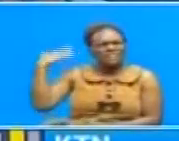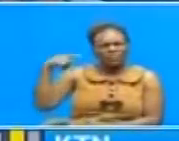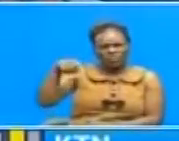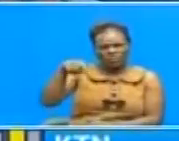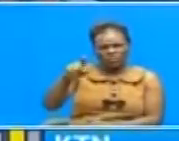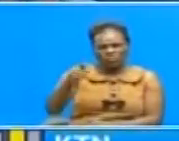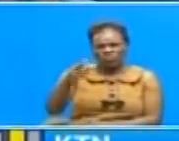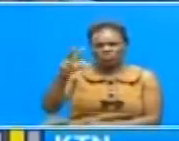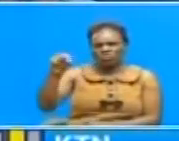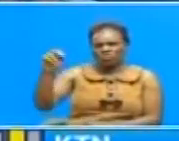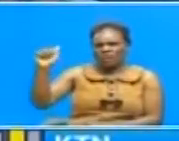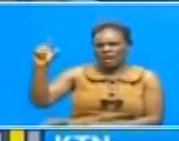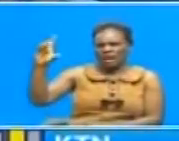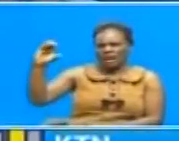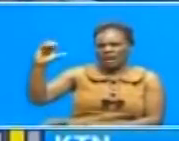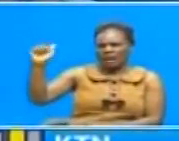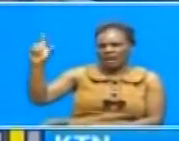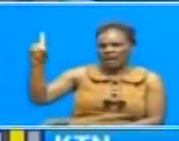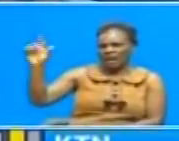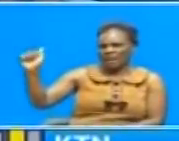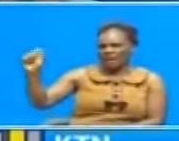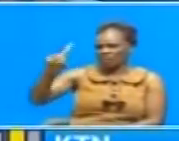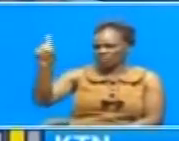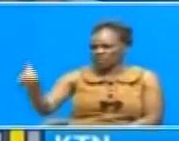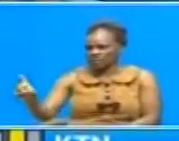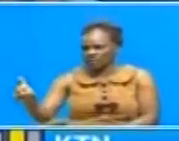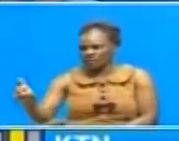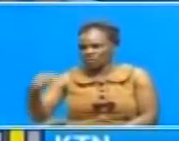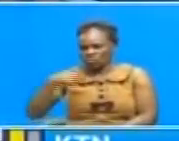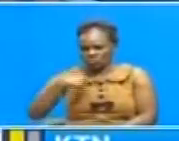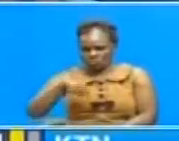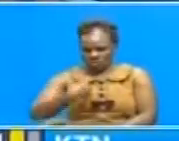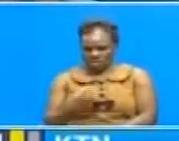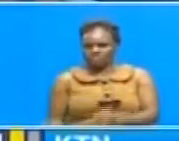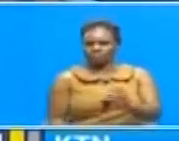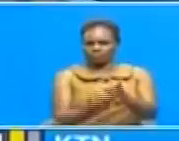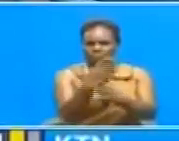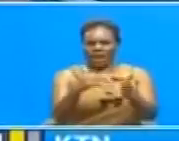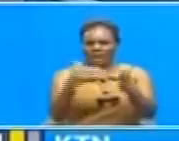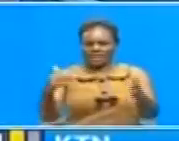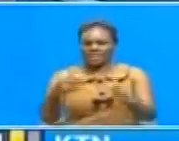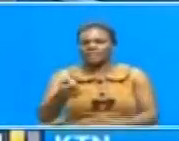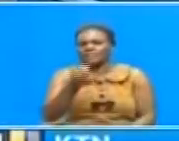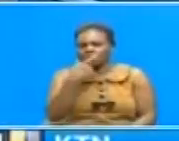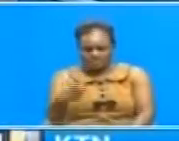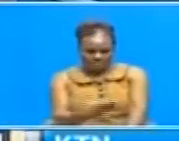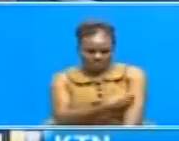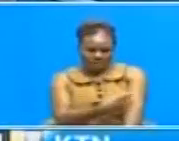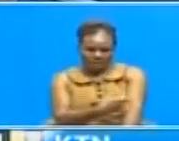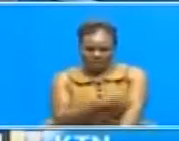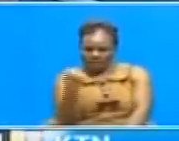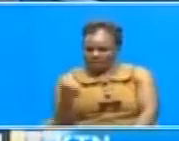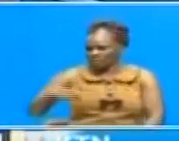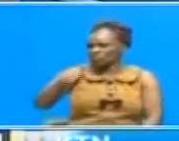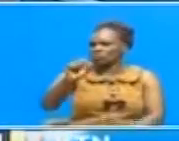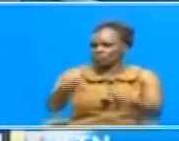within NACADA as well, weren't you? We were founding the campaign against drug abuse. Founding the campaign, exactly. Mm. So you can actually